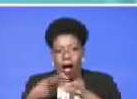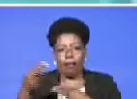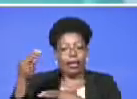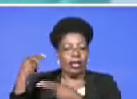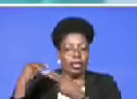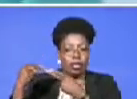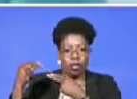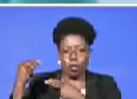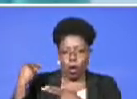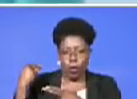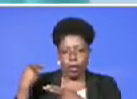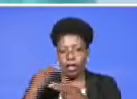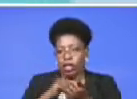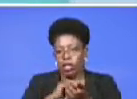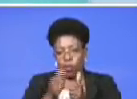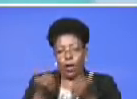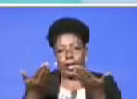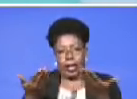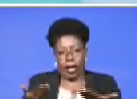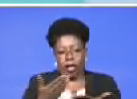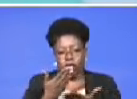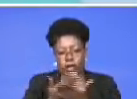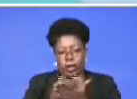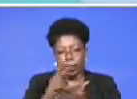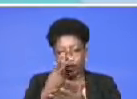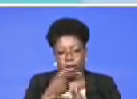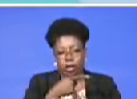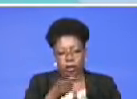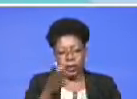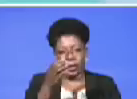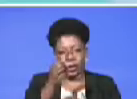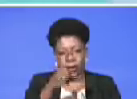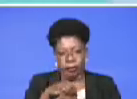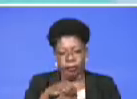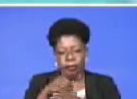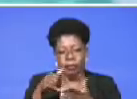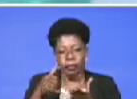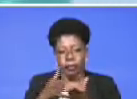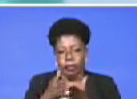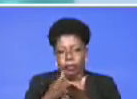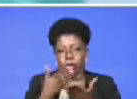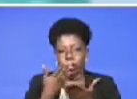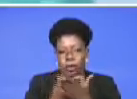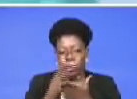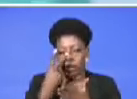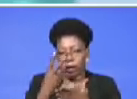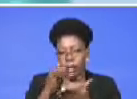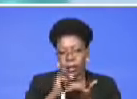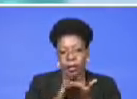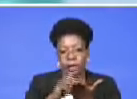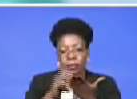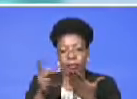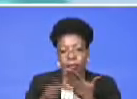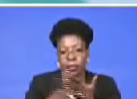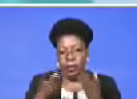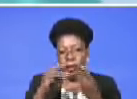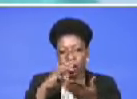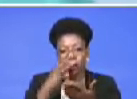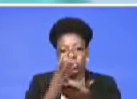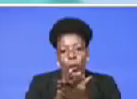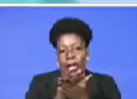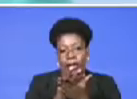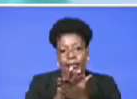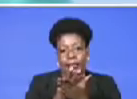historic sporting here, and it's good to see you guys getting back involved. And it's good to see the program doing so well here, and we're